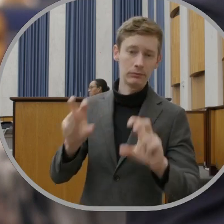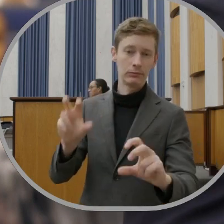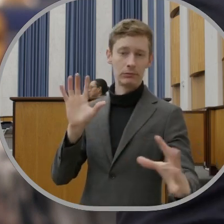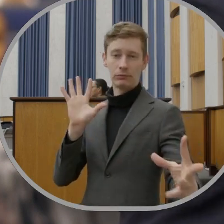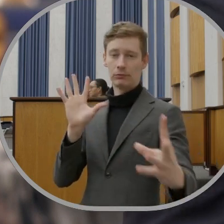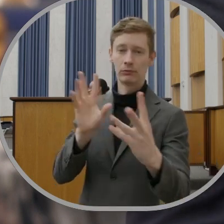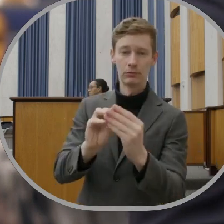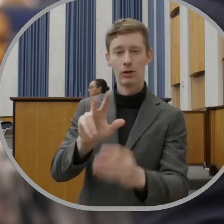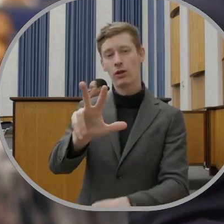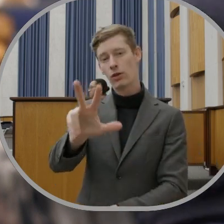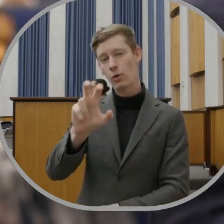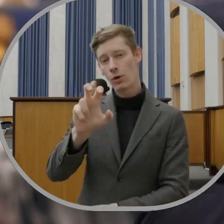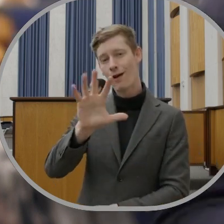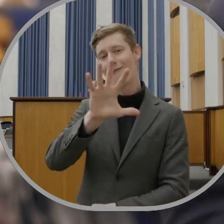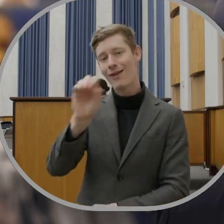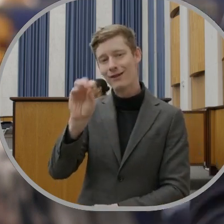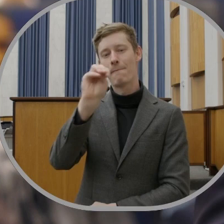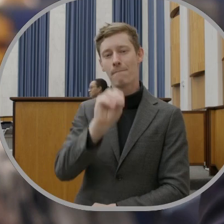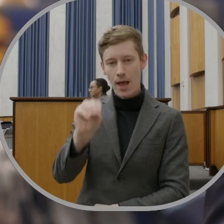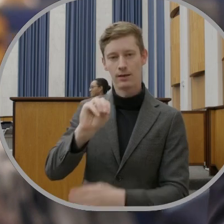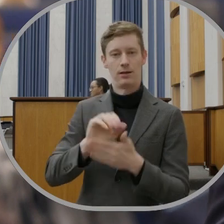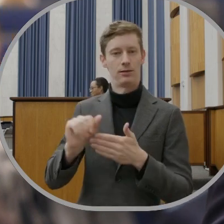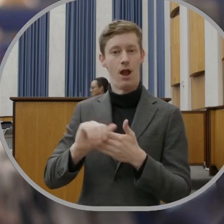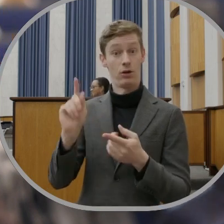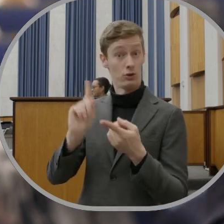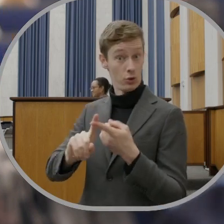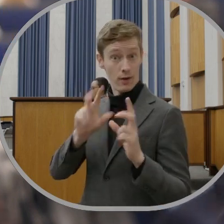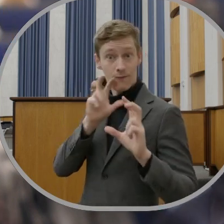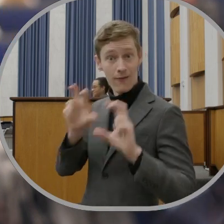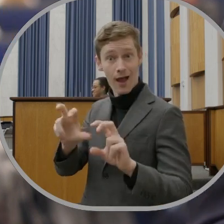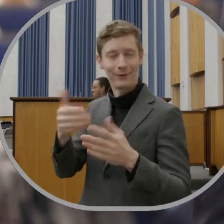$350 million to new school construction.